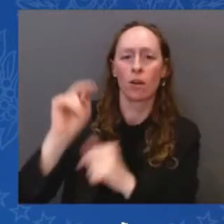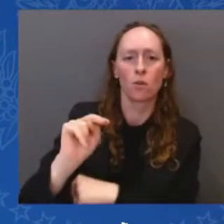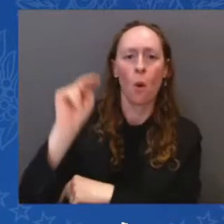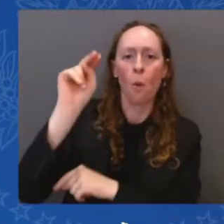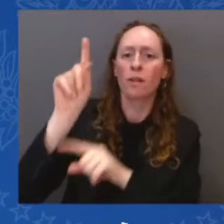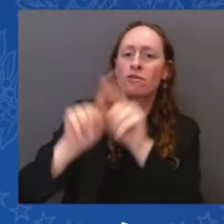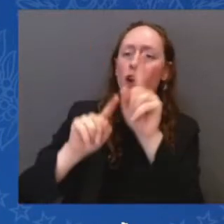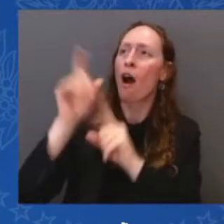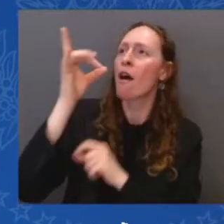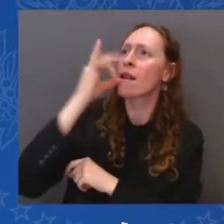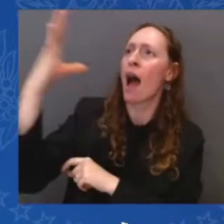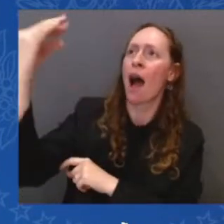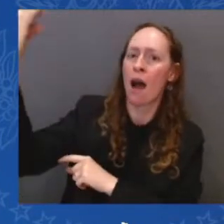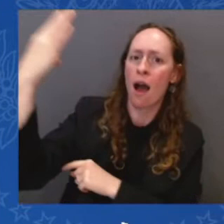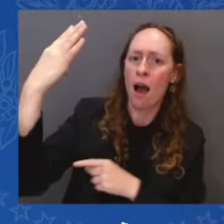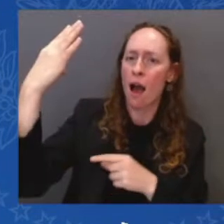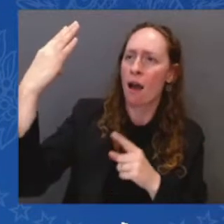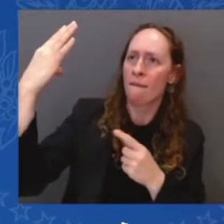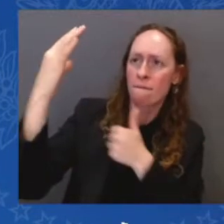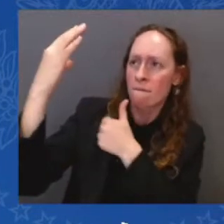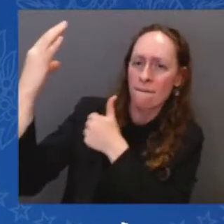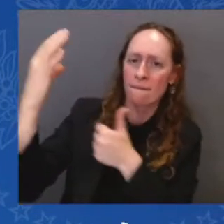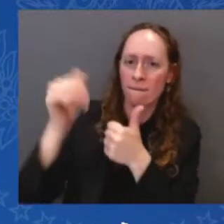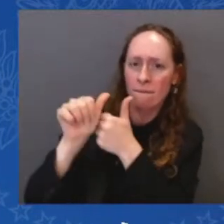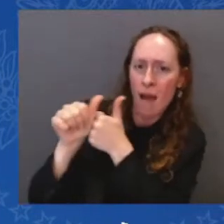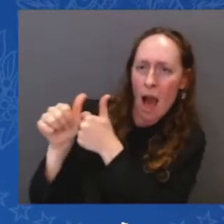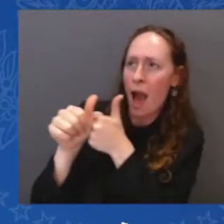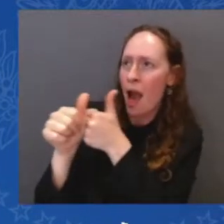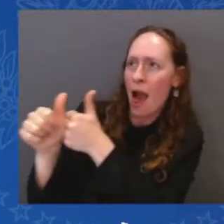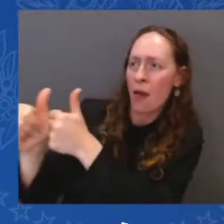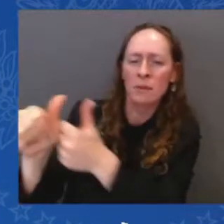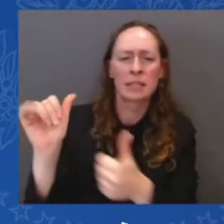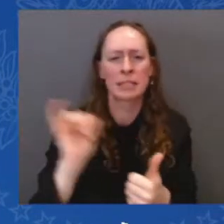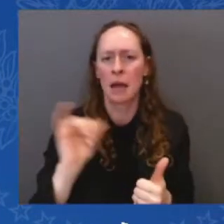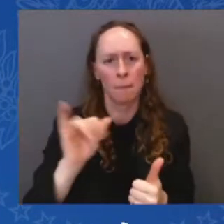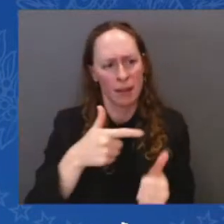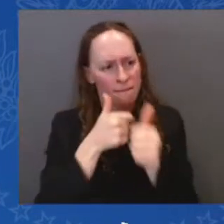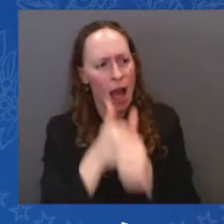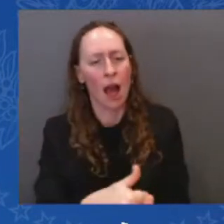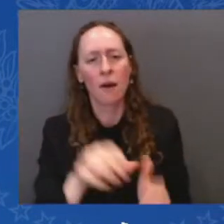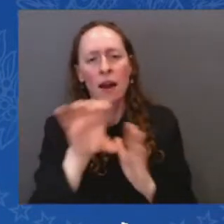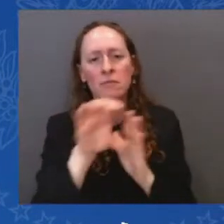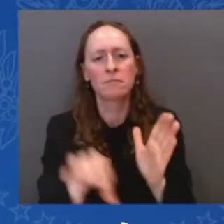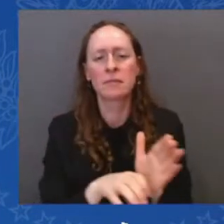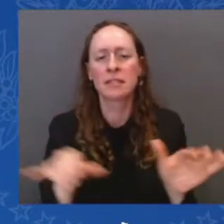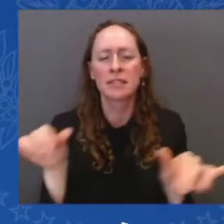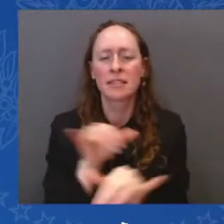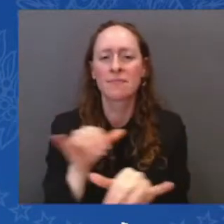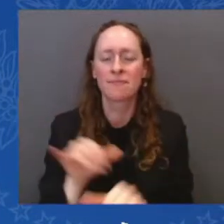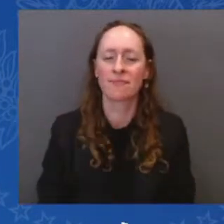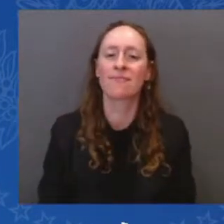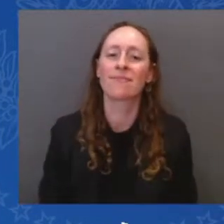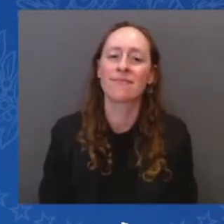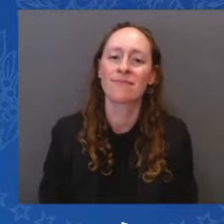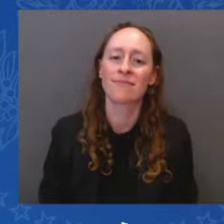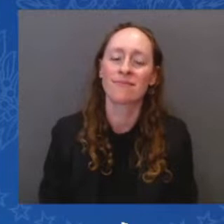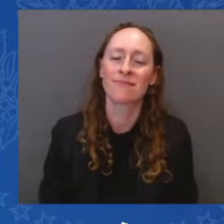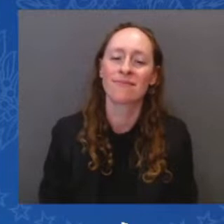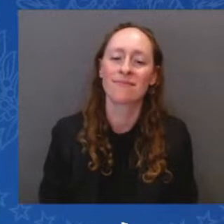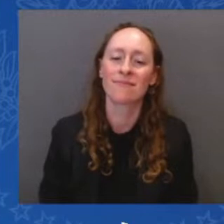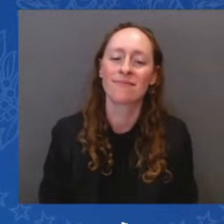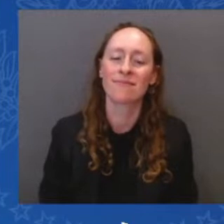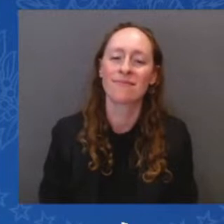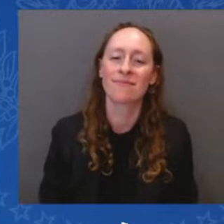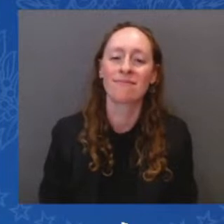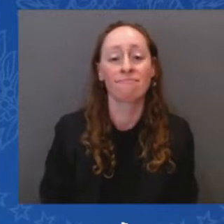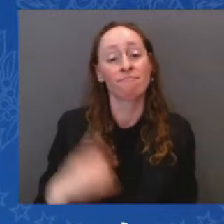He's made it the central image on his challenge coin. Those three little